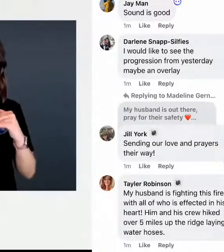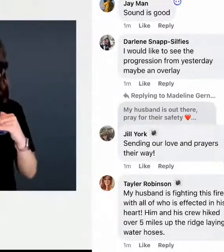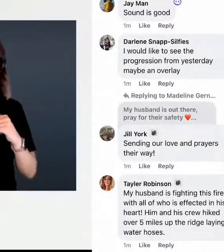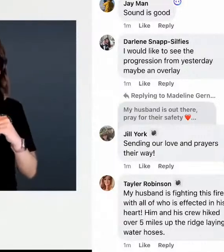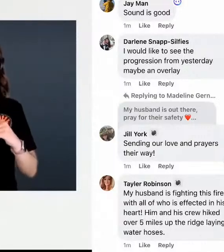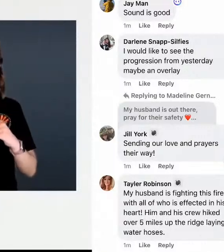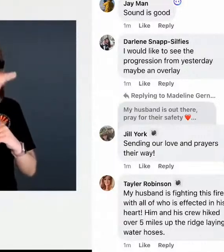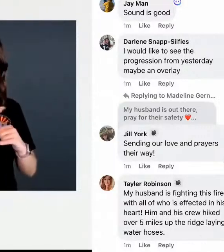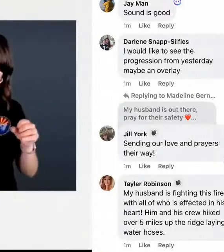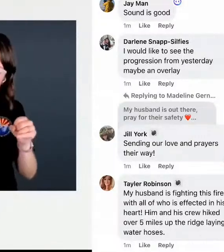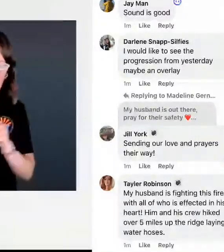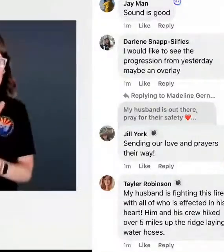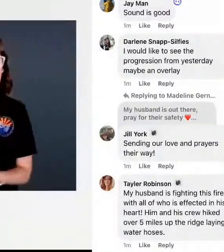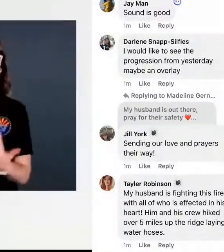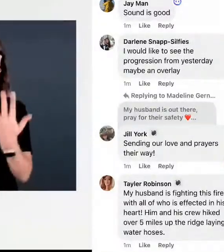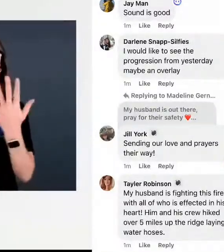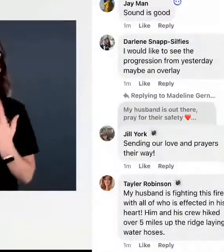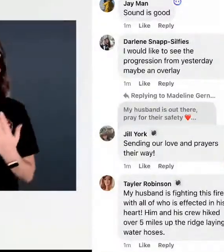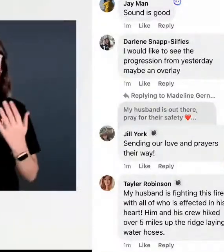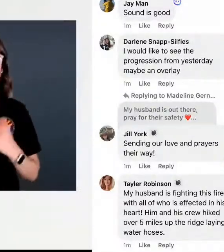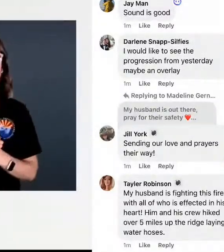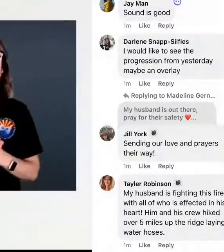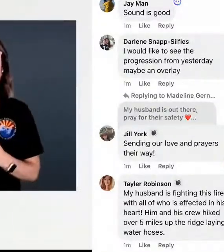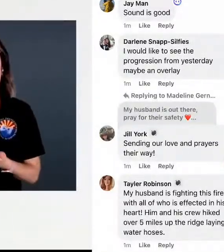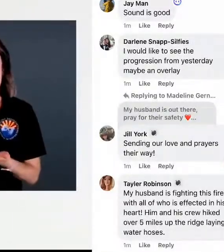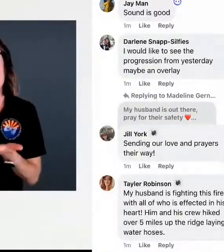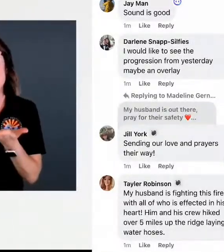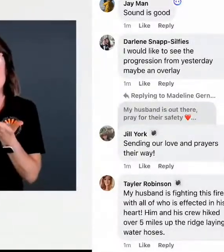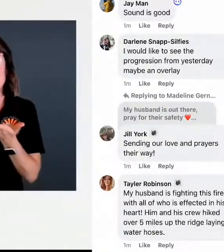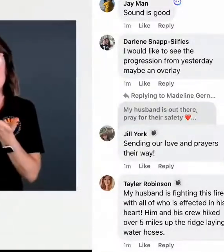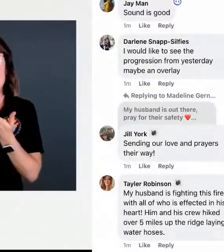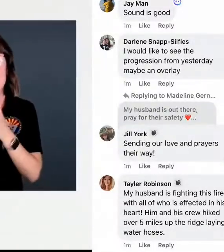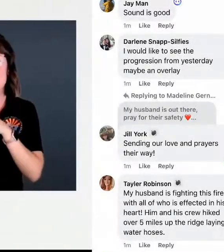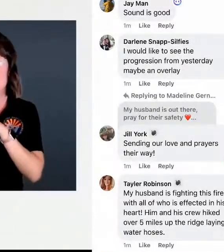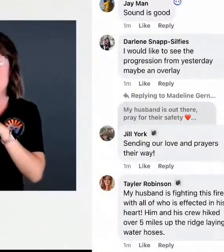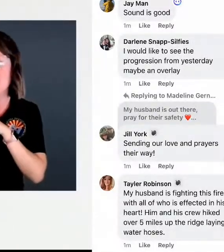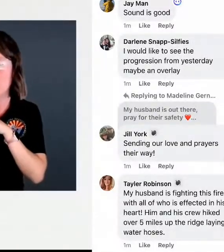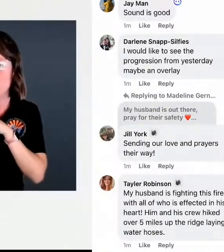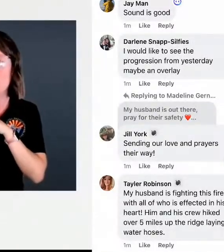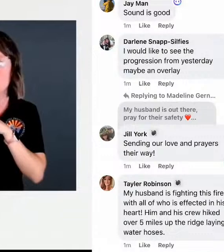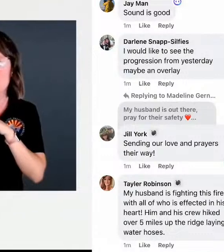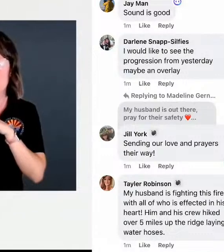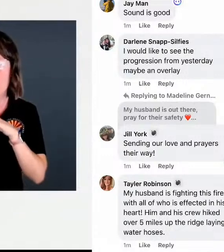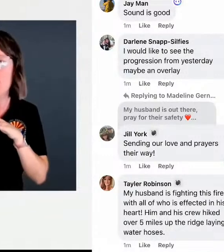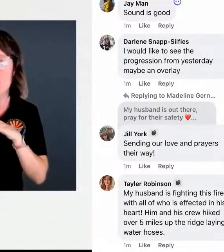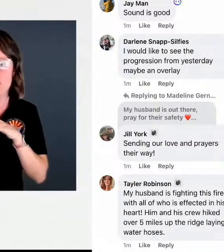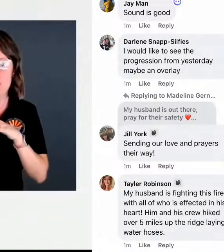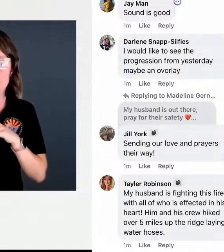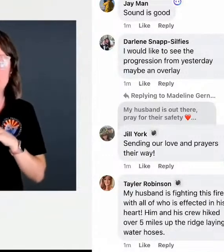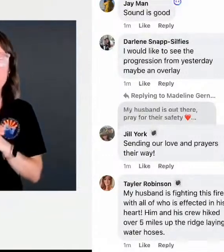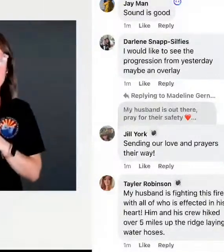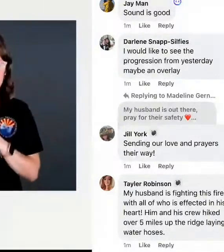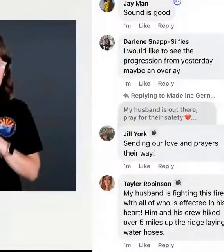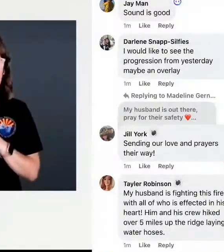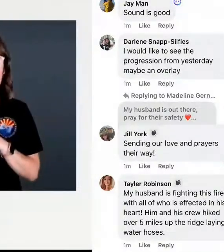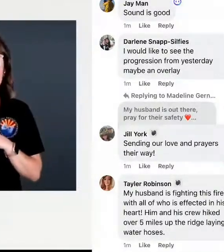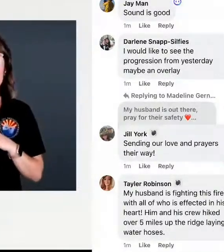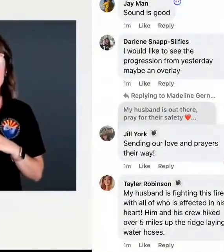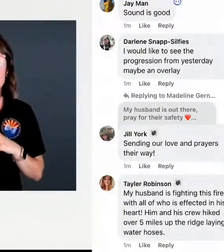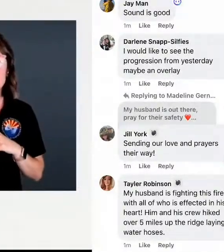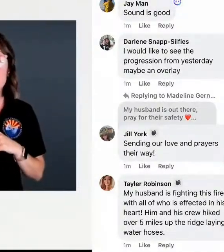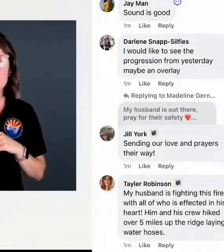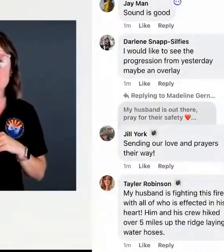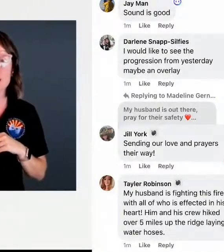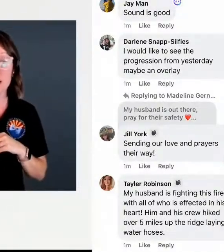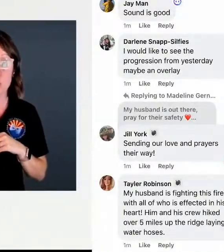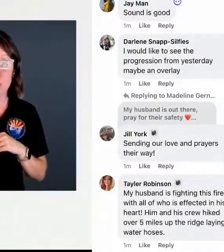now I'll address evacuations at this time too. We have had evacuations in the Kidder Creek area